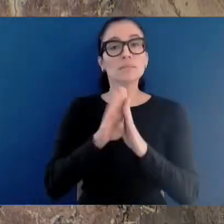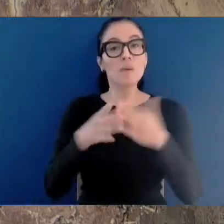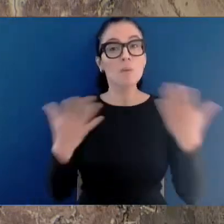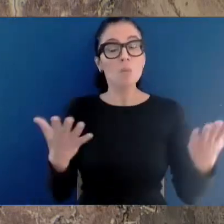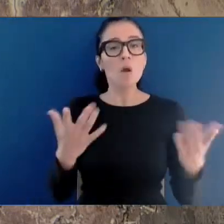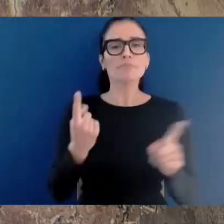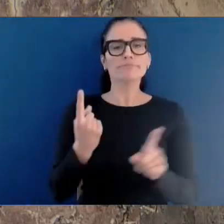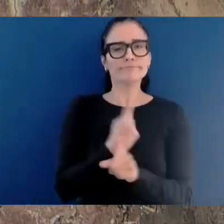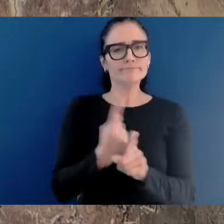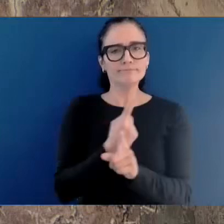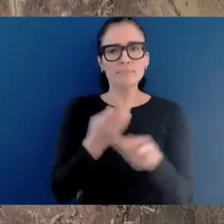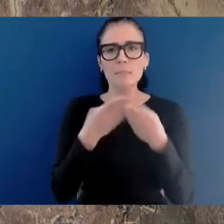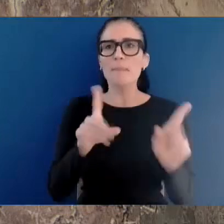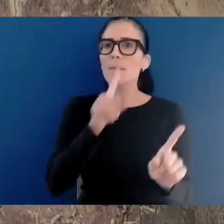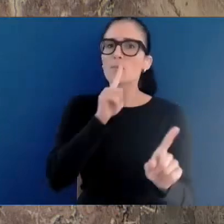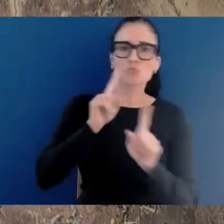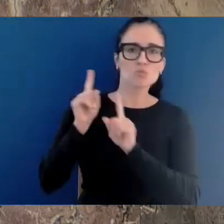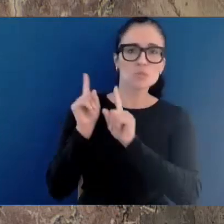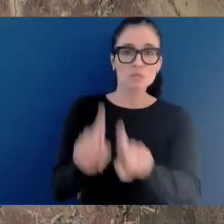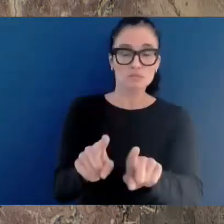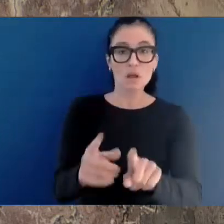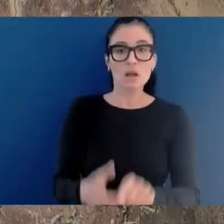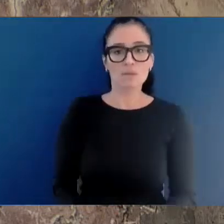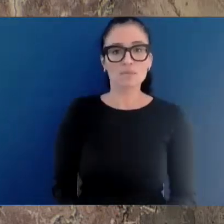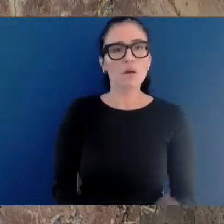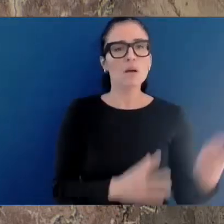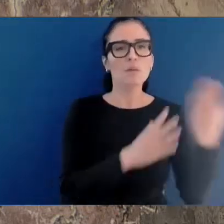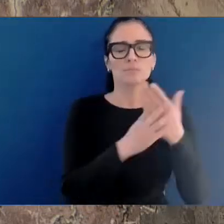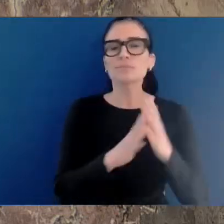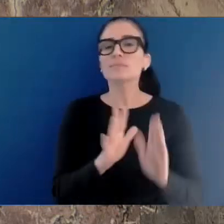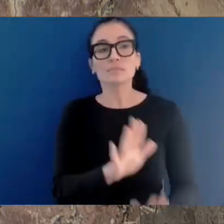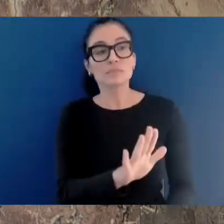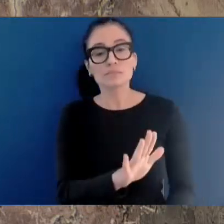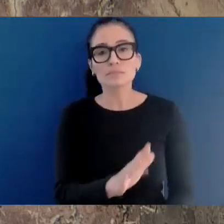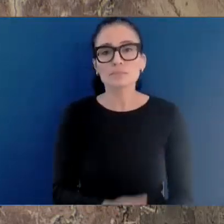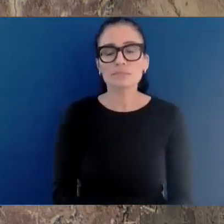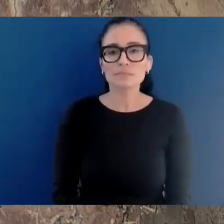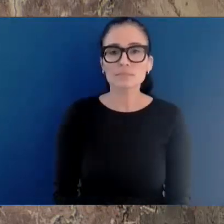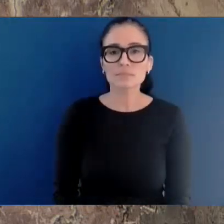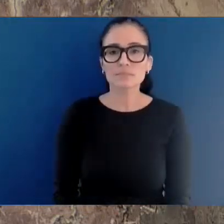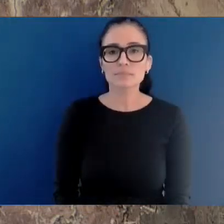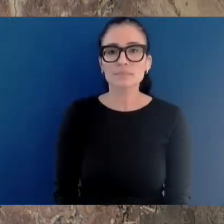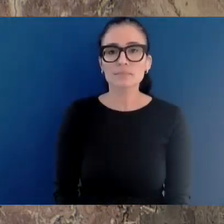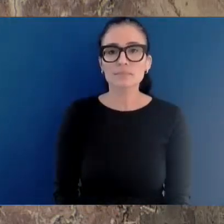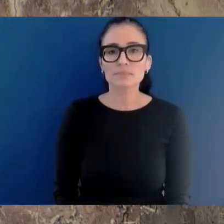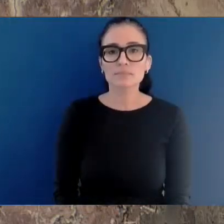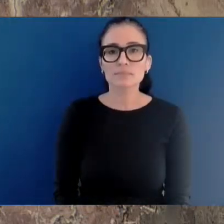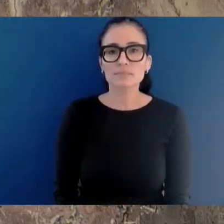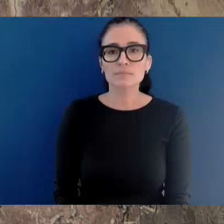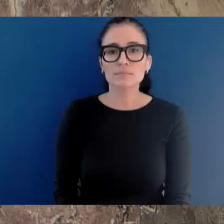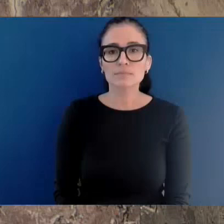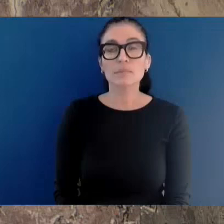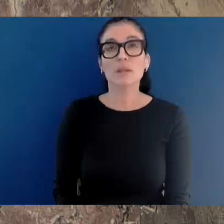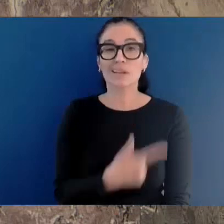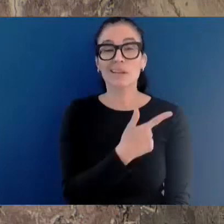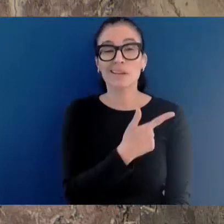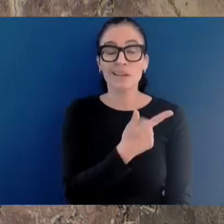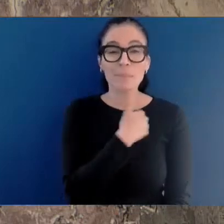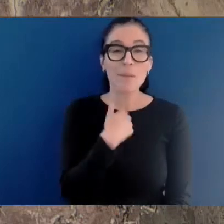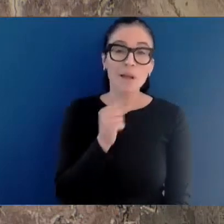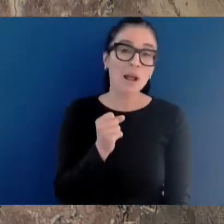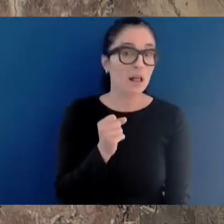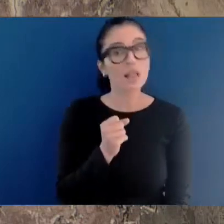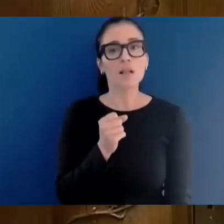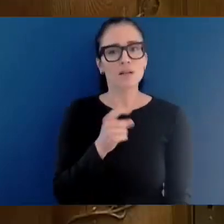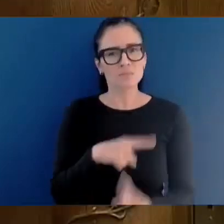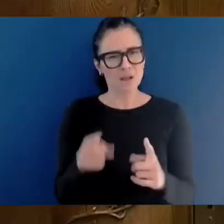Honourable Speaker, can shake his head, as he often does when I provide factual answers, but they are the facts. Thank